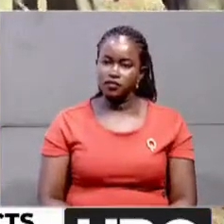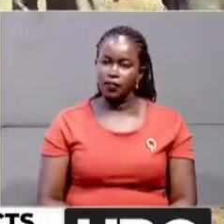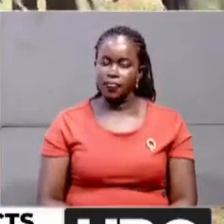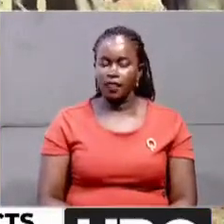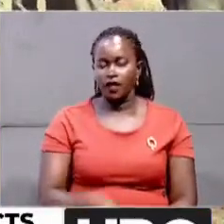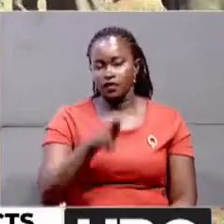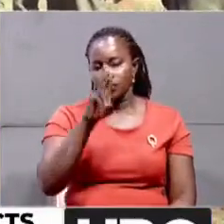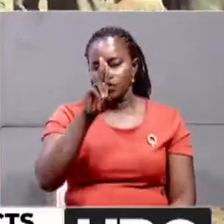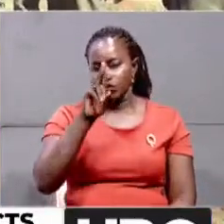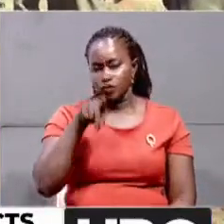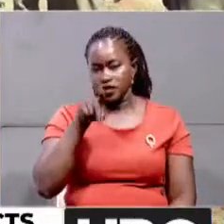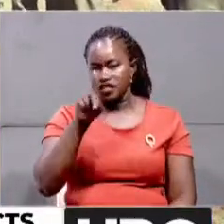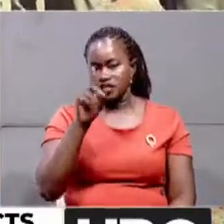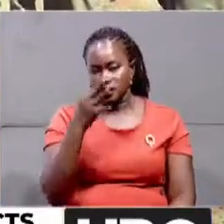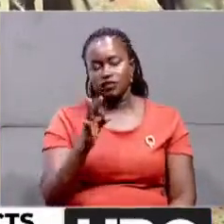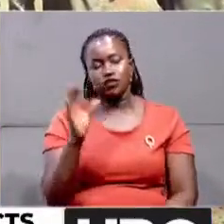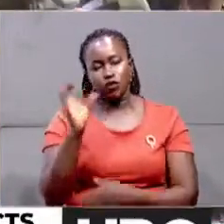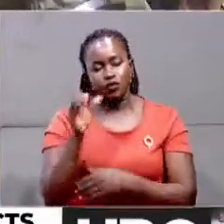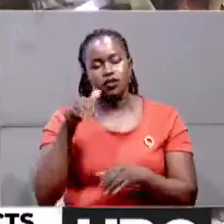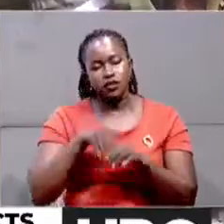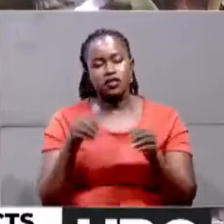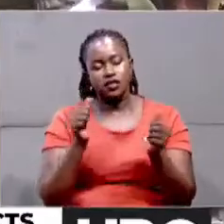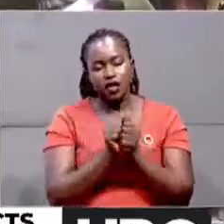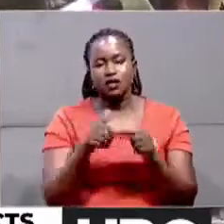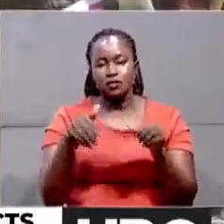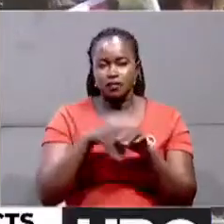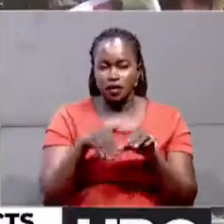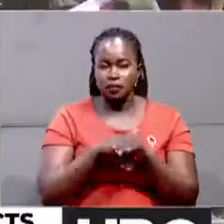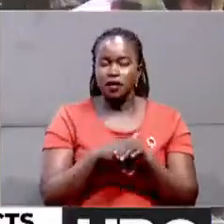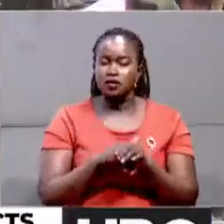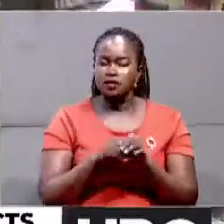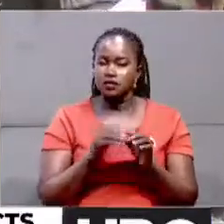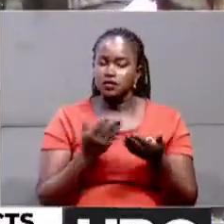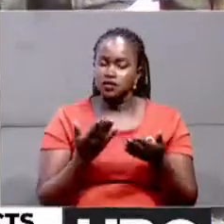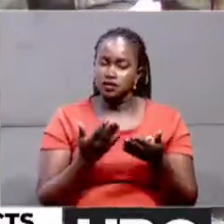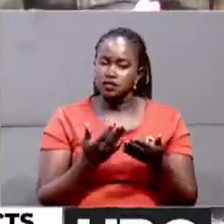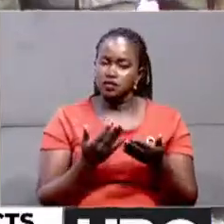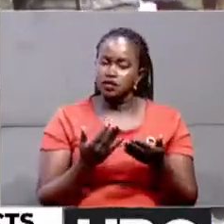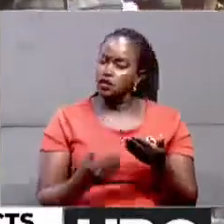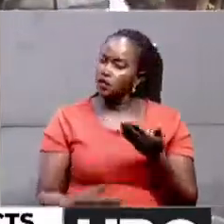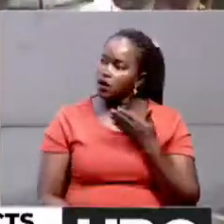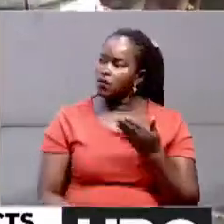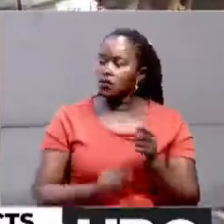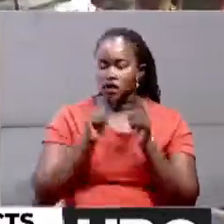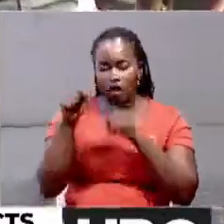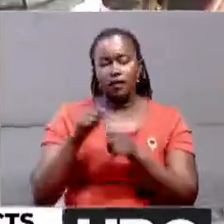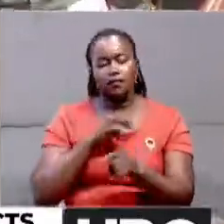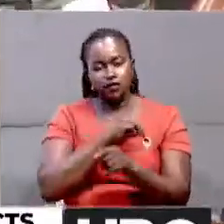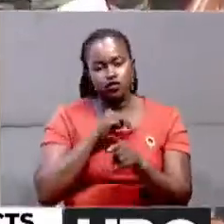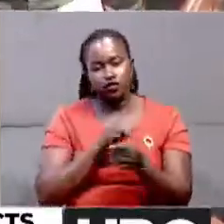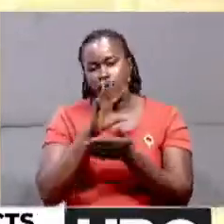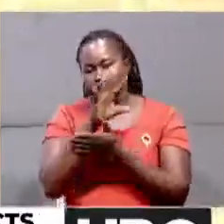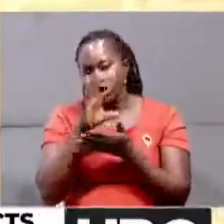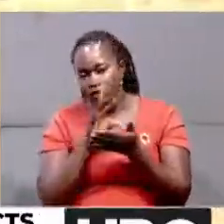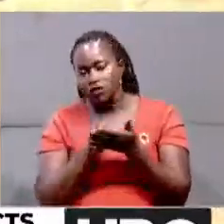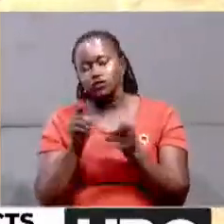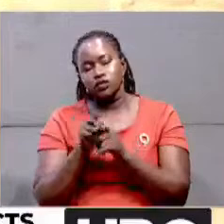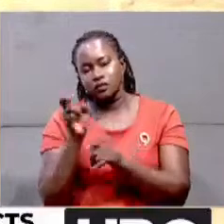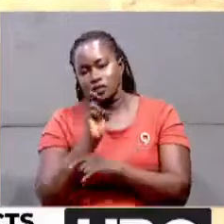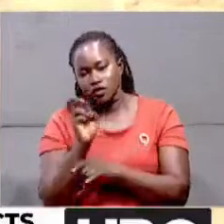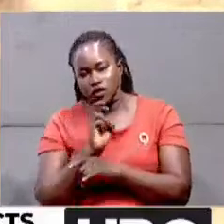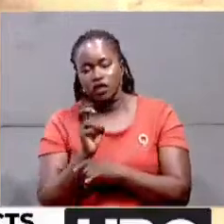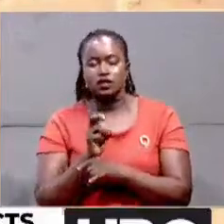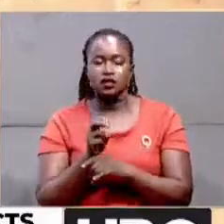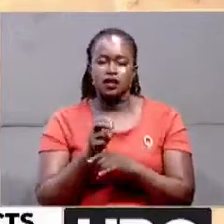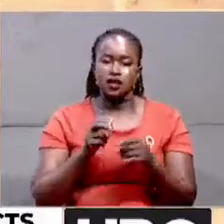The UPDF committee, which consists of 10 people, has camped in the Eastern Region on physical monitoring and evaluation mission of the construction works done by the